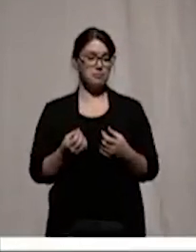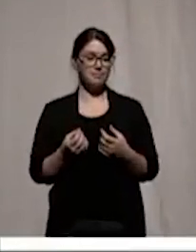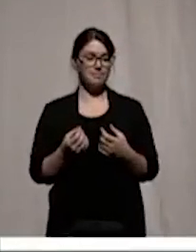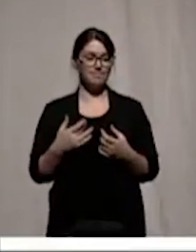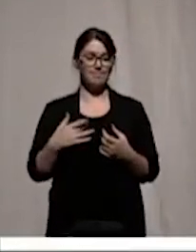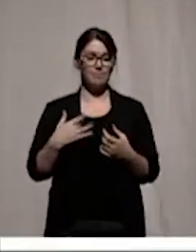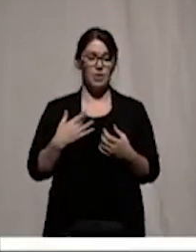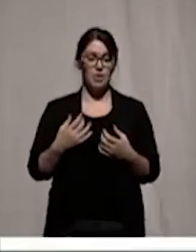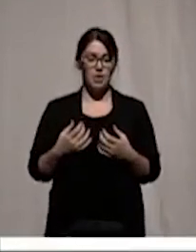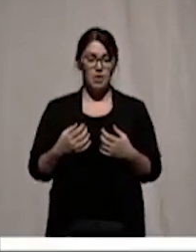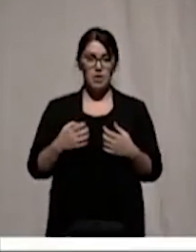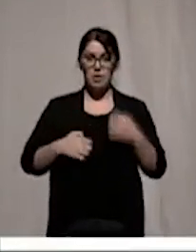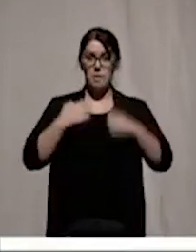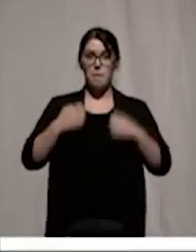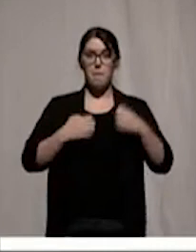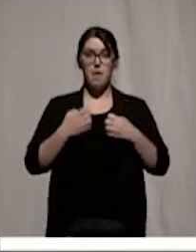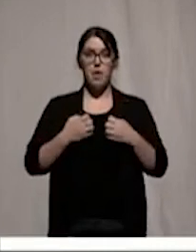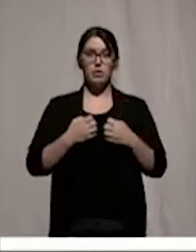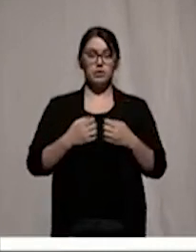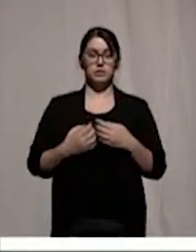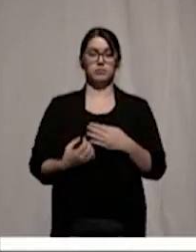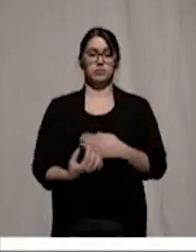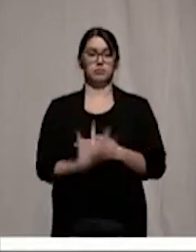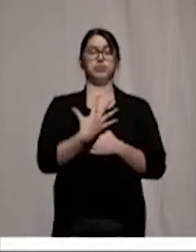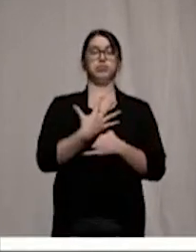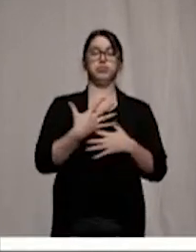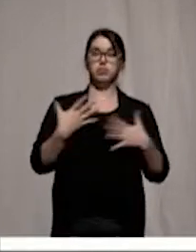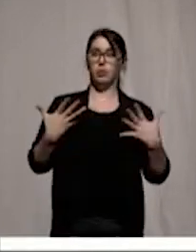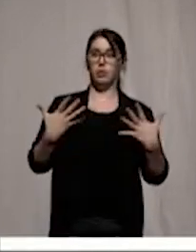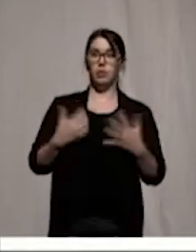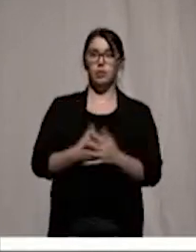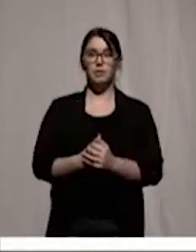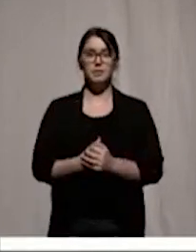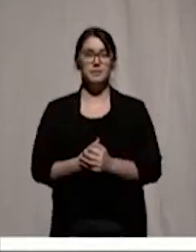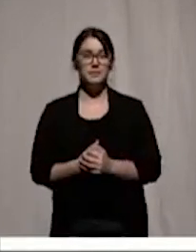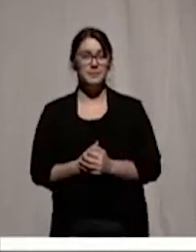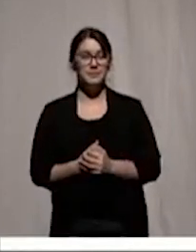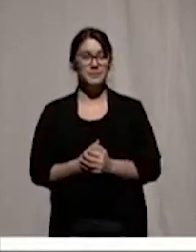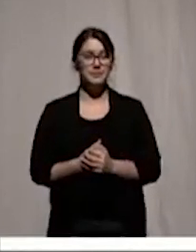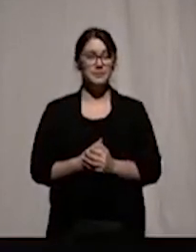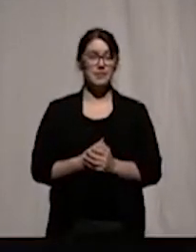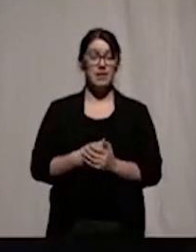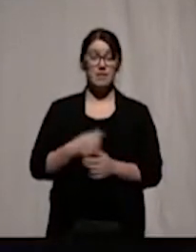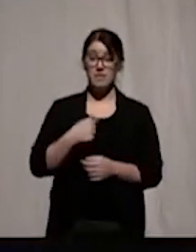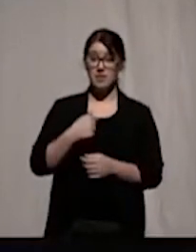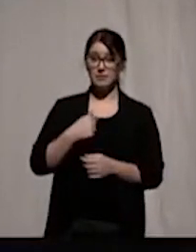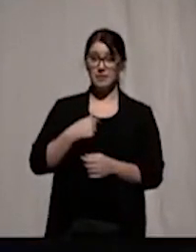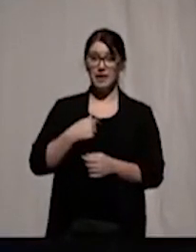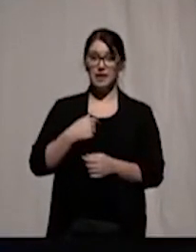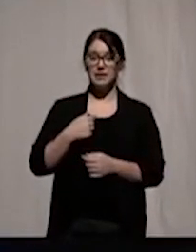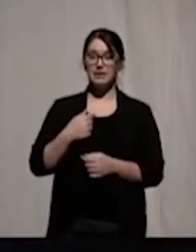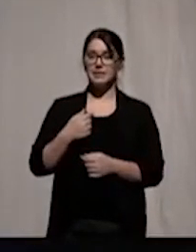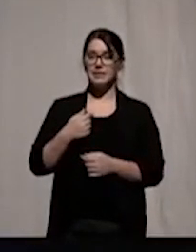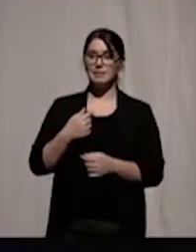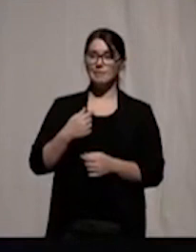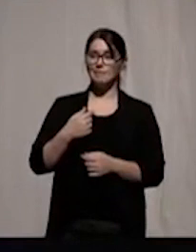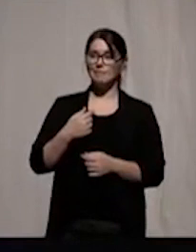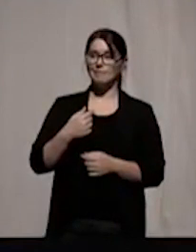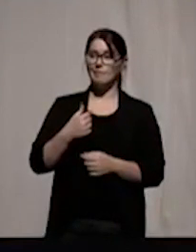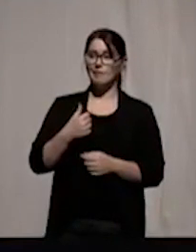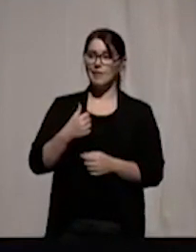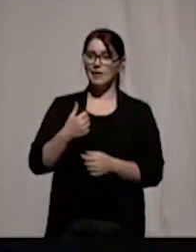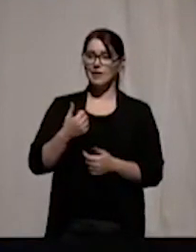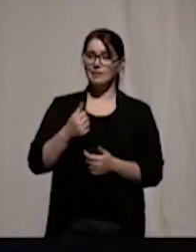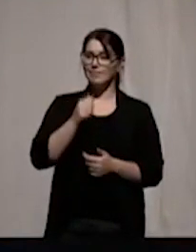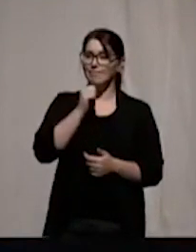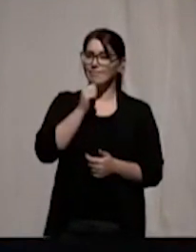today? Or do you have any comments about? I didn't expect to get teary. Exactly. I'm very teary right now.